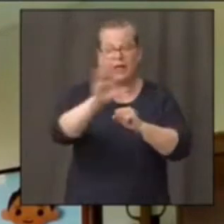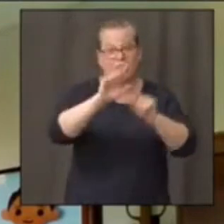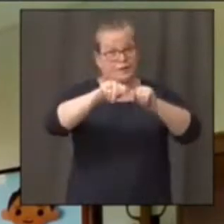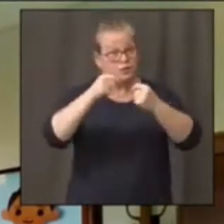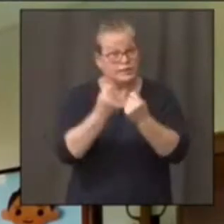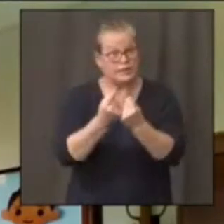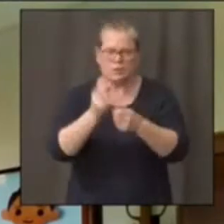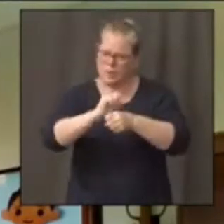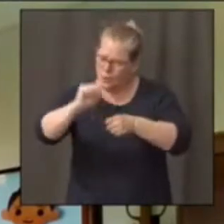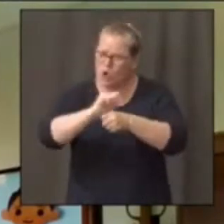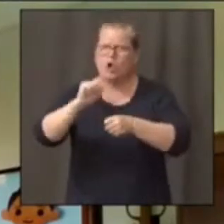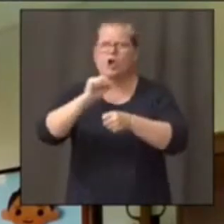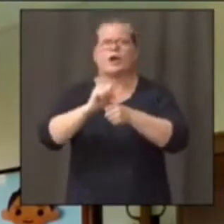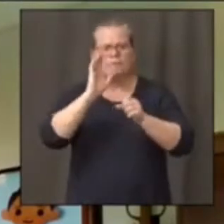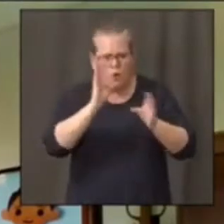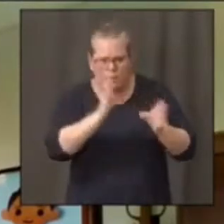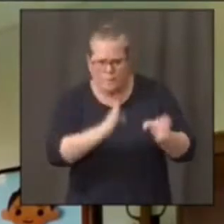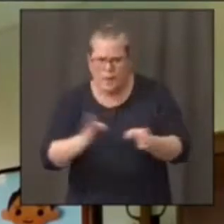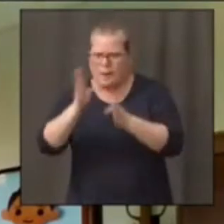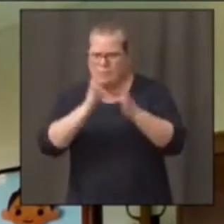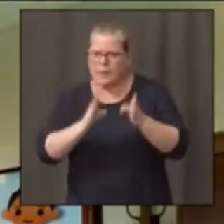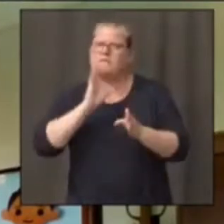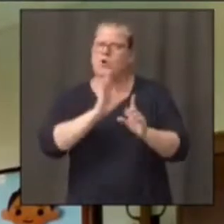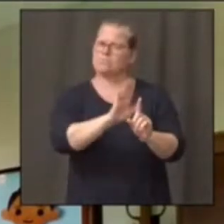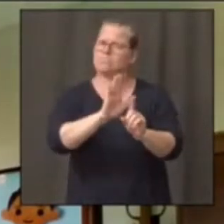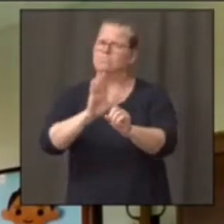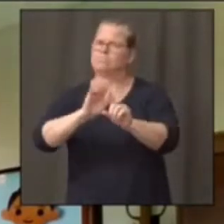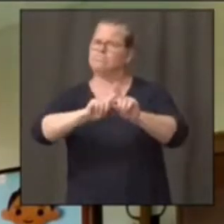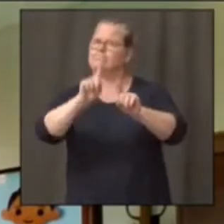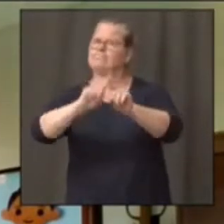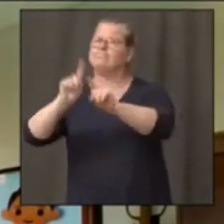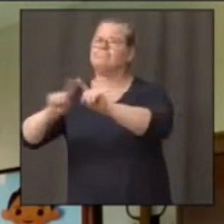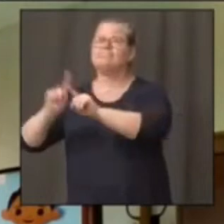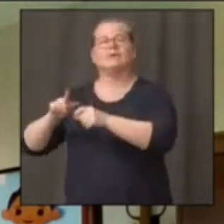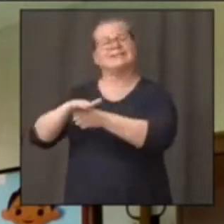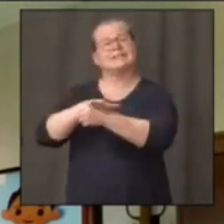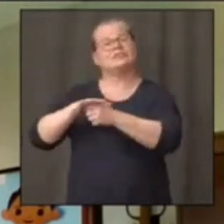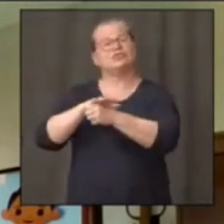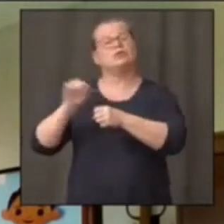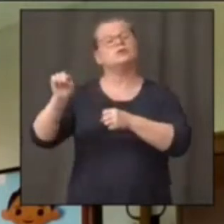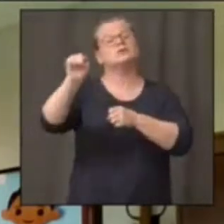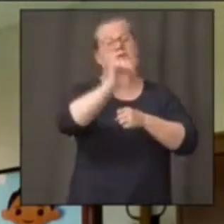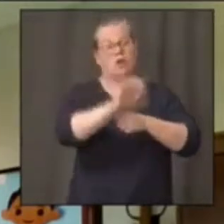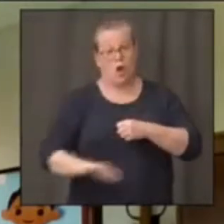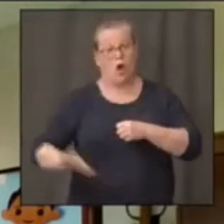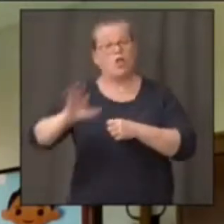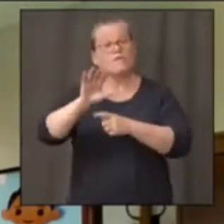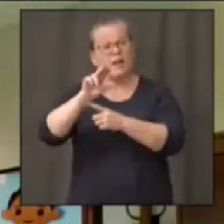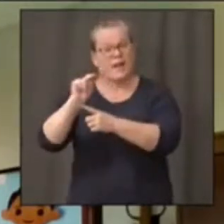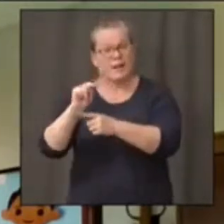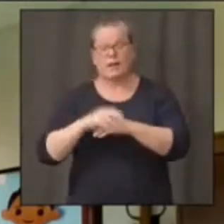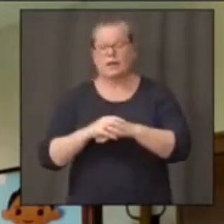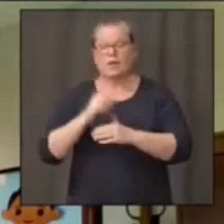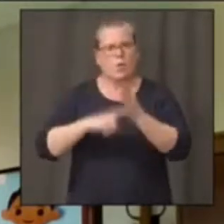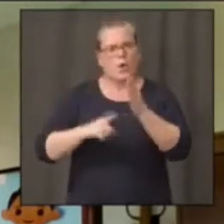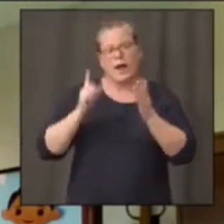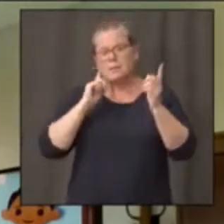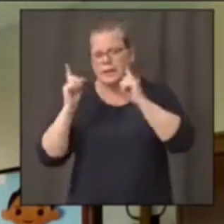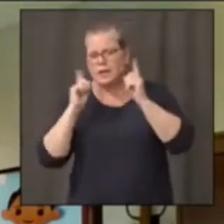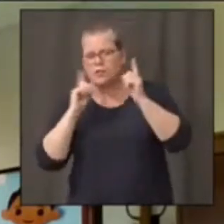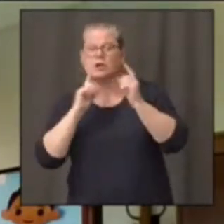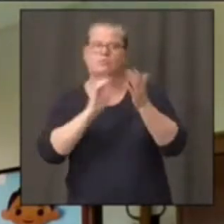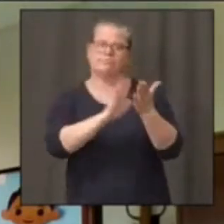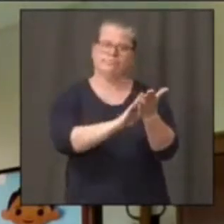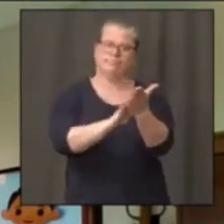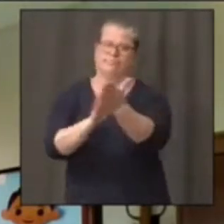for their districts. And, you know, I want to commend what I'm hearing throughout the communities where we have teachers, parents, board